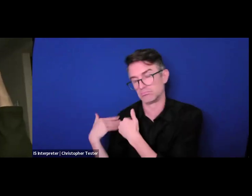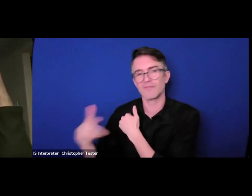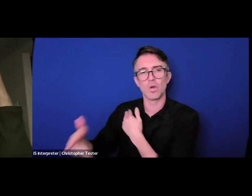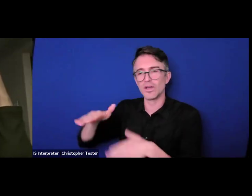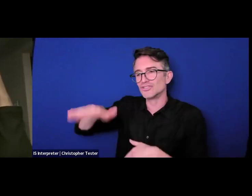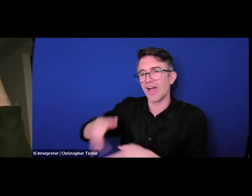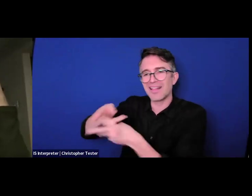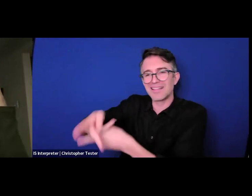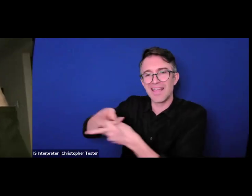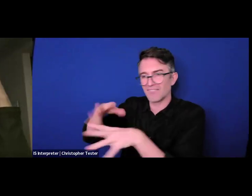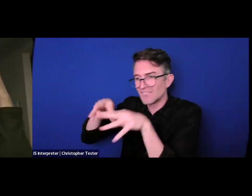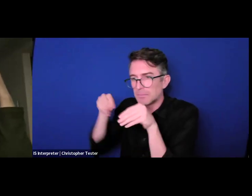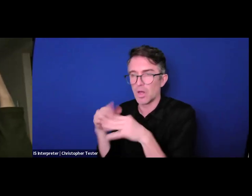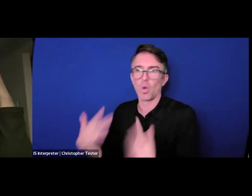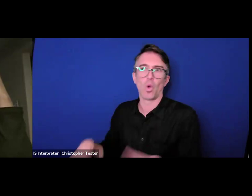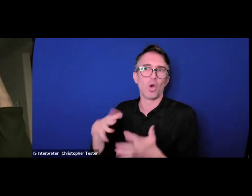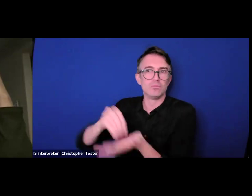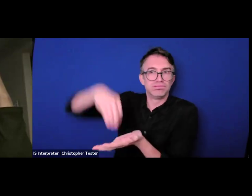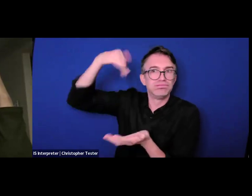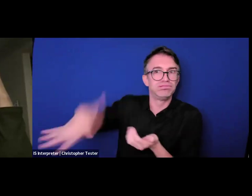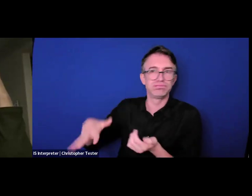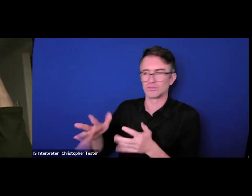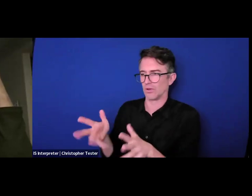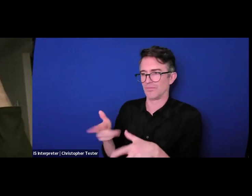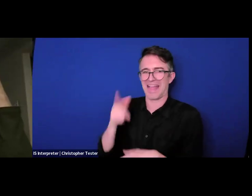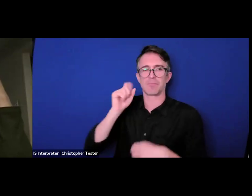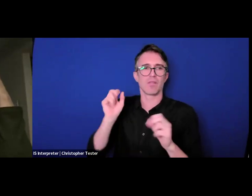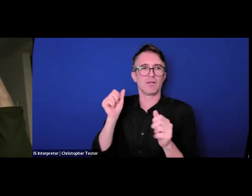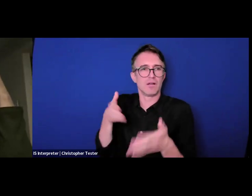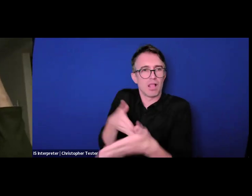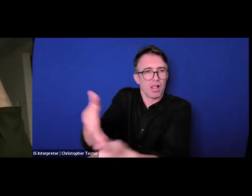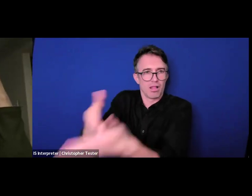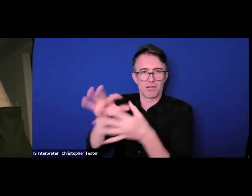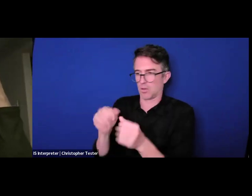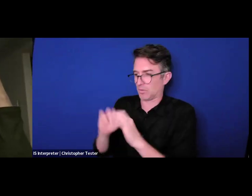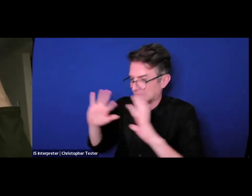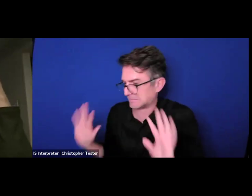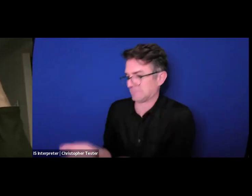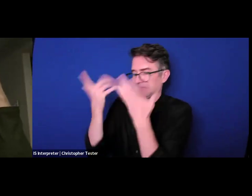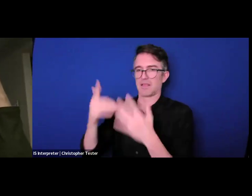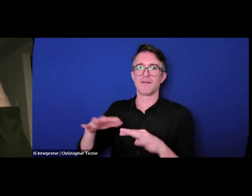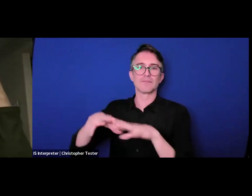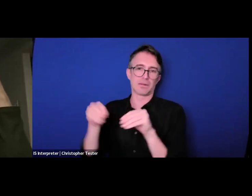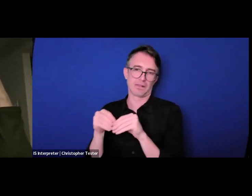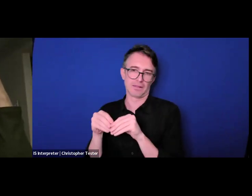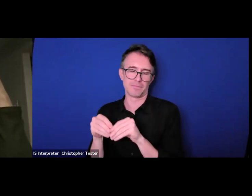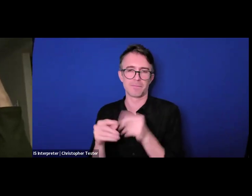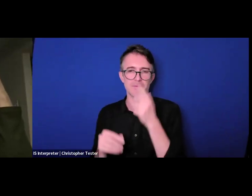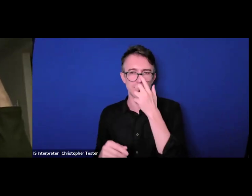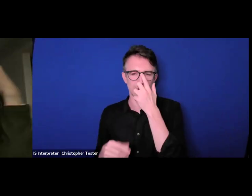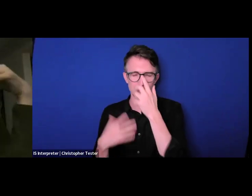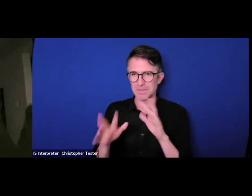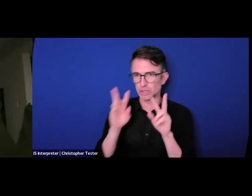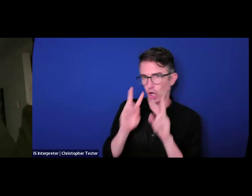countries, and that really necessitate maximizing efforts to explore solutions that provide also the direct support